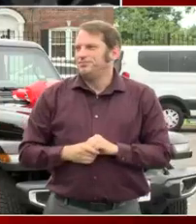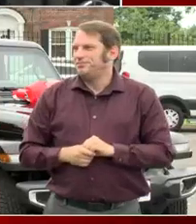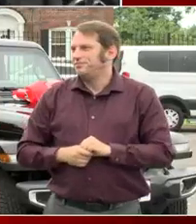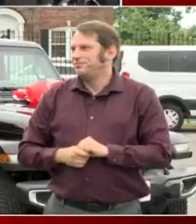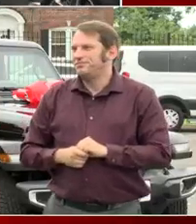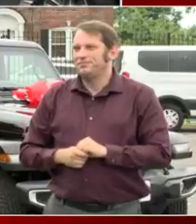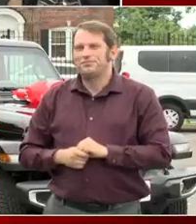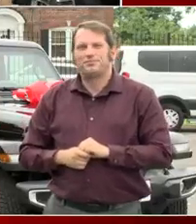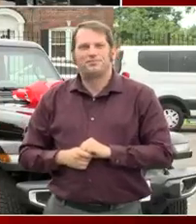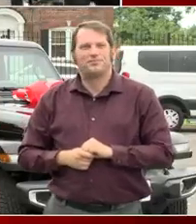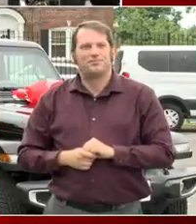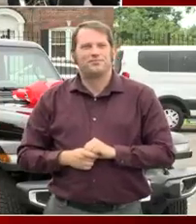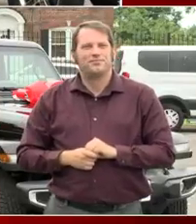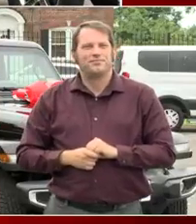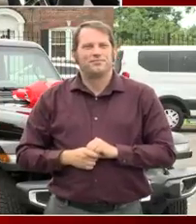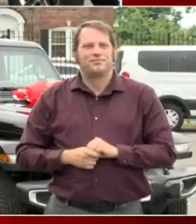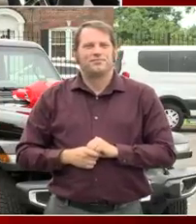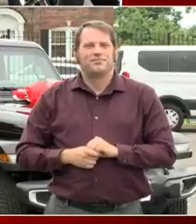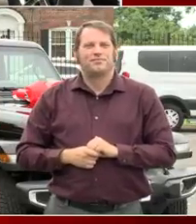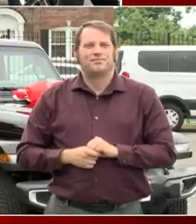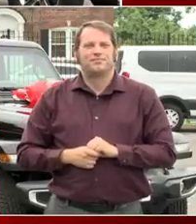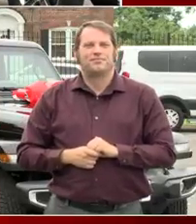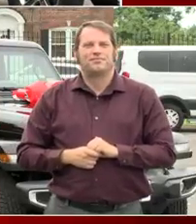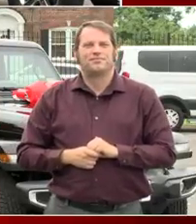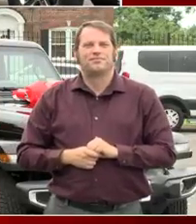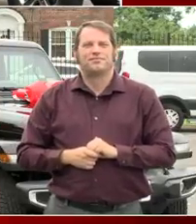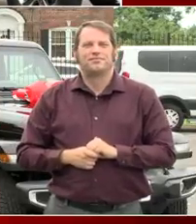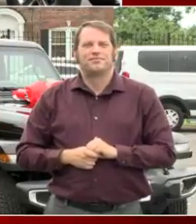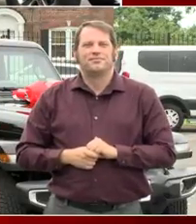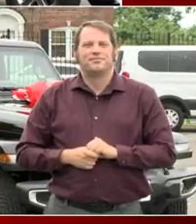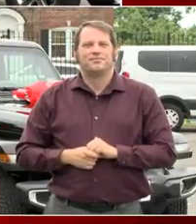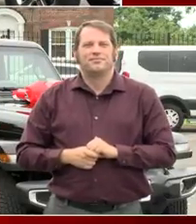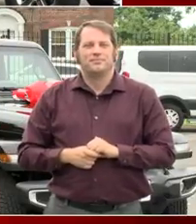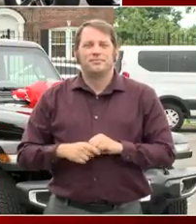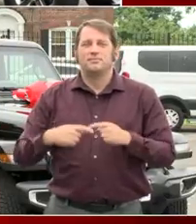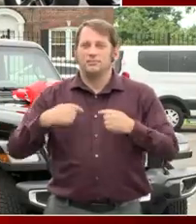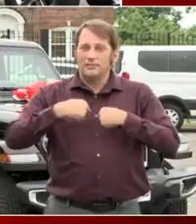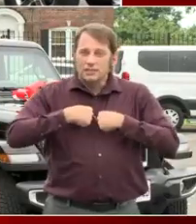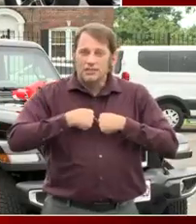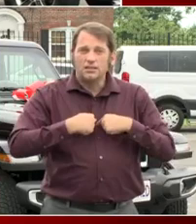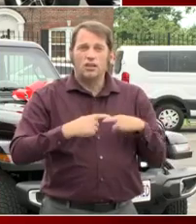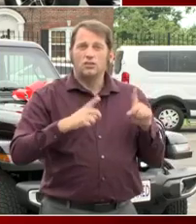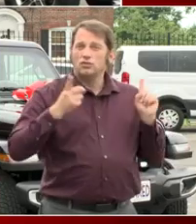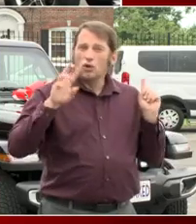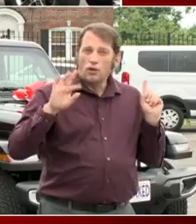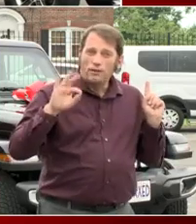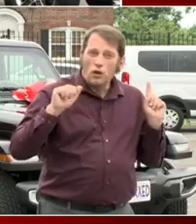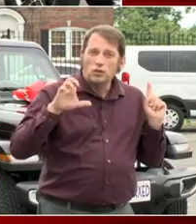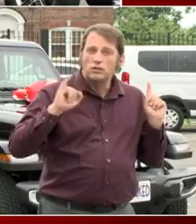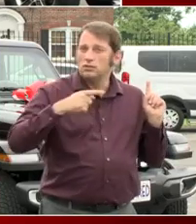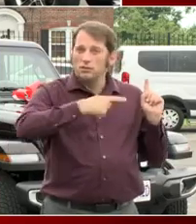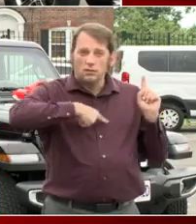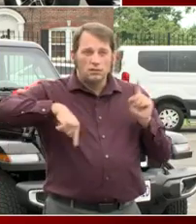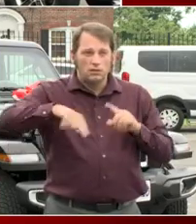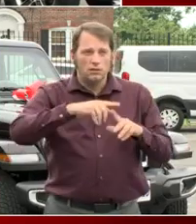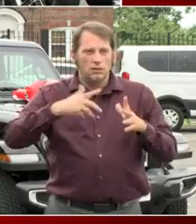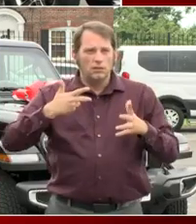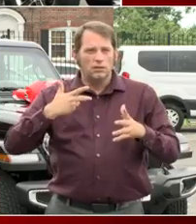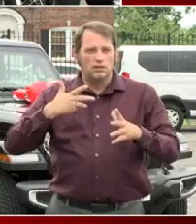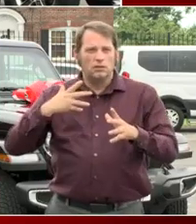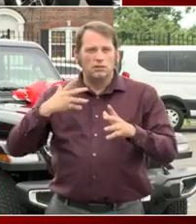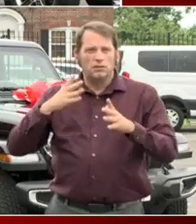We have Dr. Fauci. We're launching this week our canvassers who are hired